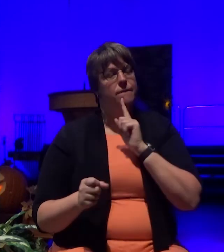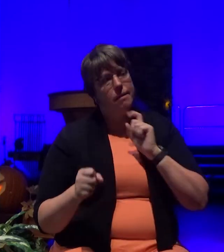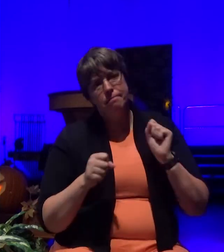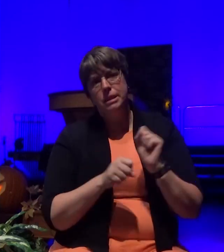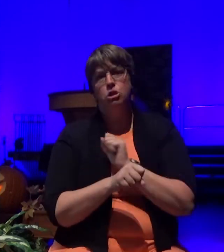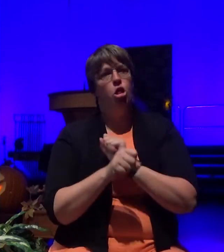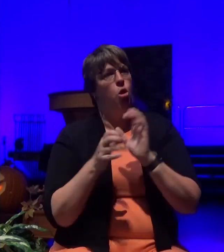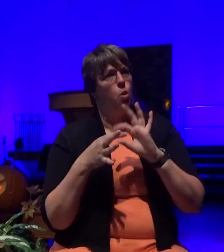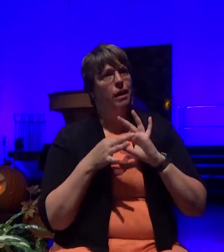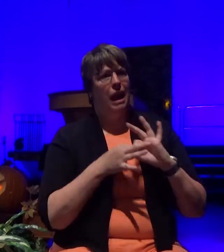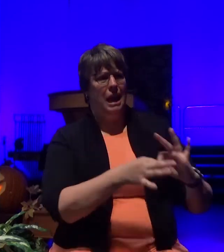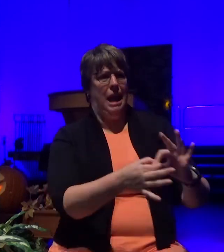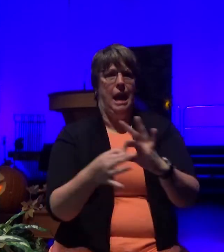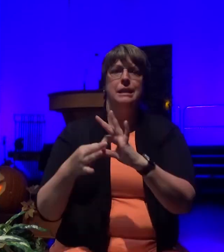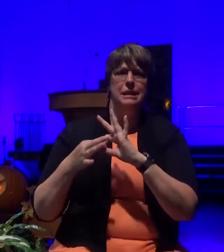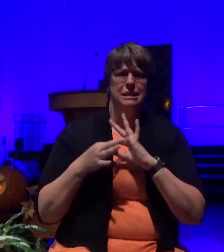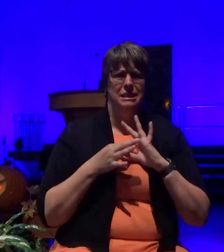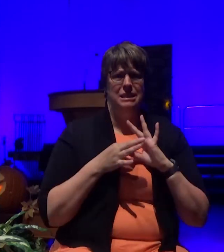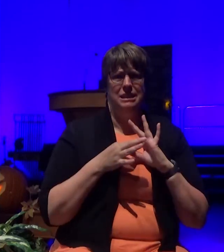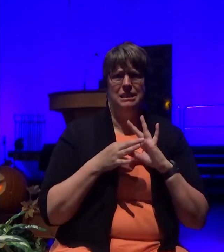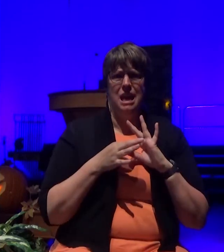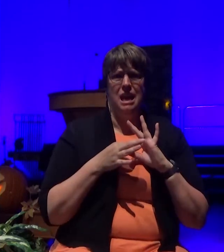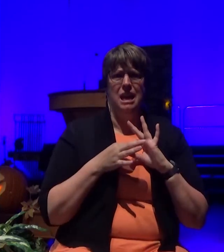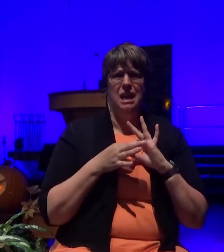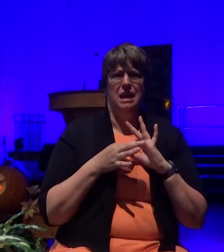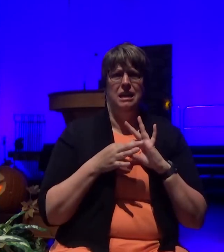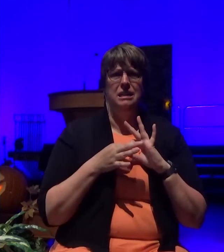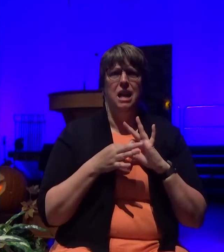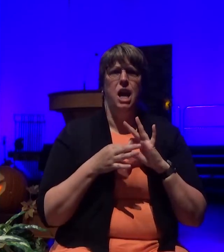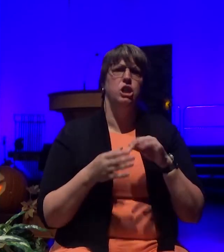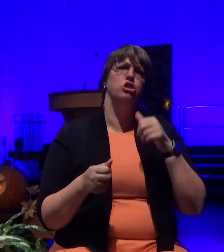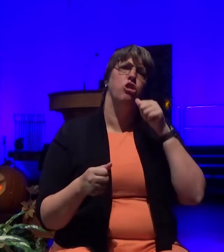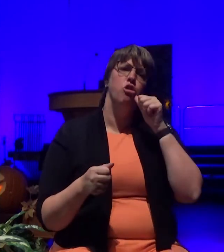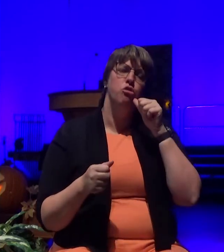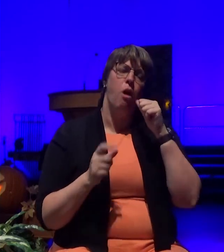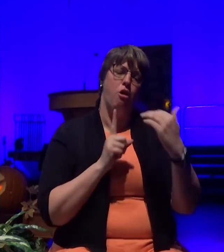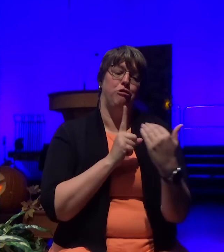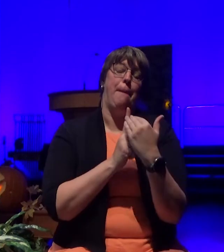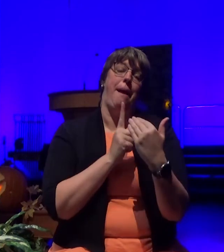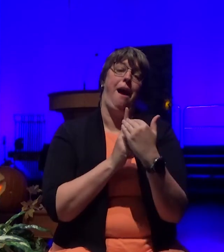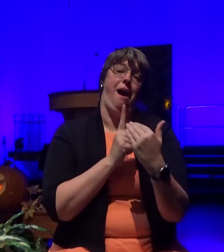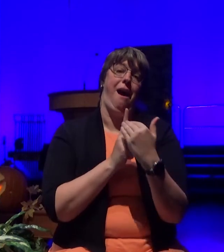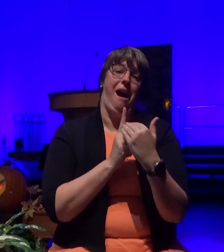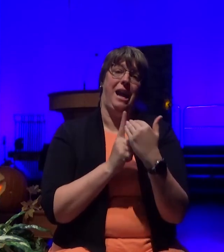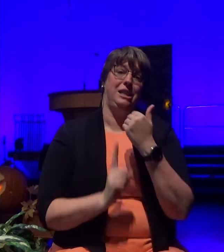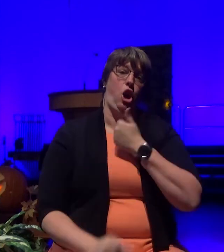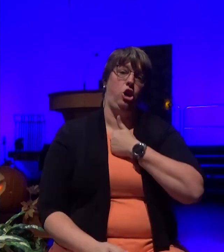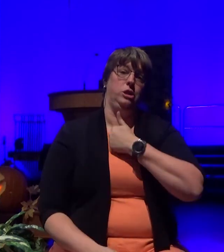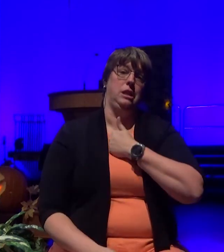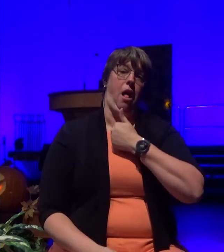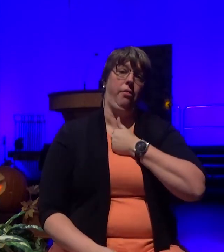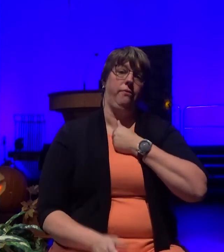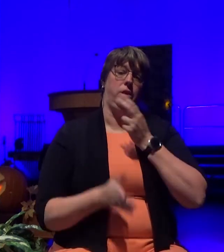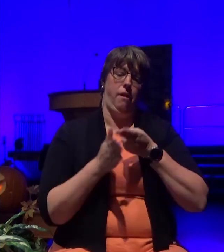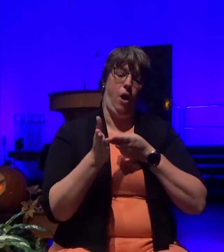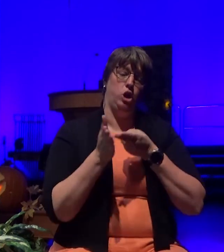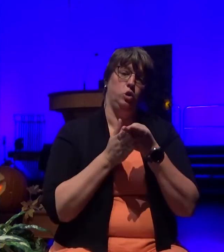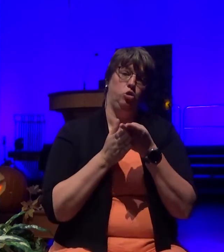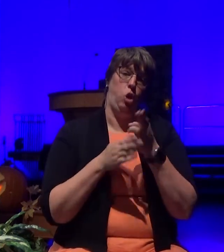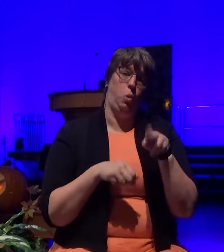connectedness, oneness, to remind ourselves of our true nature,